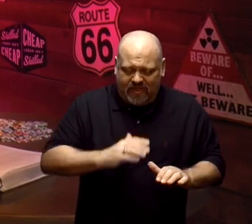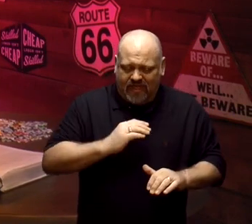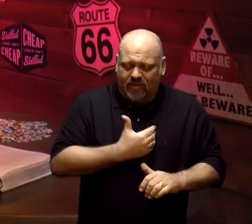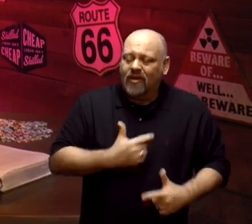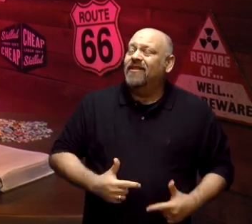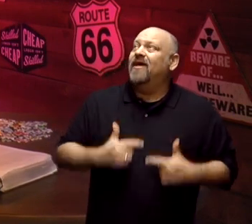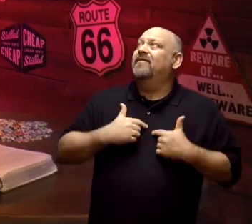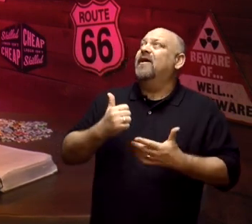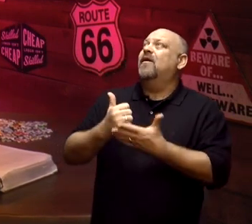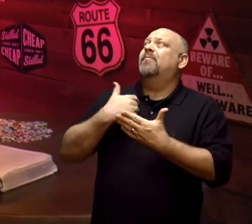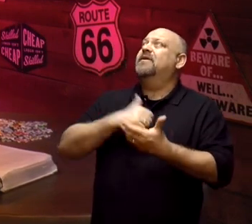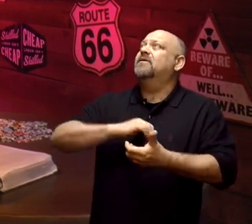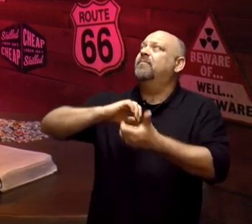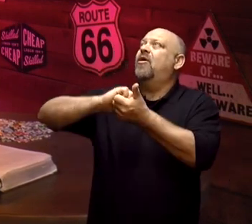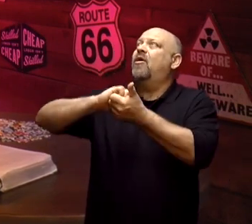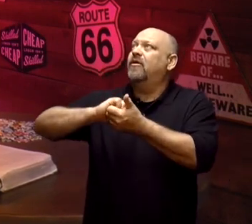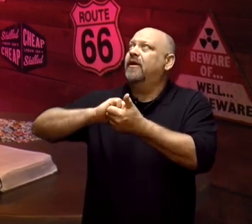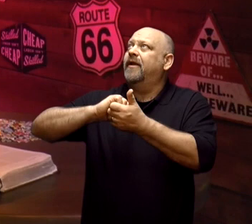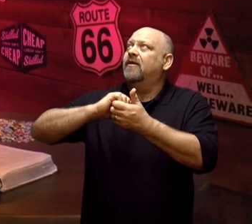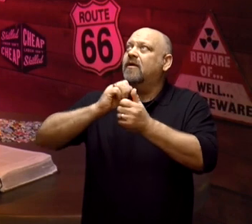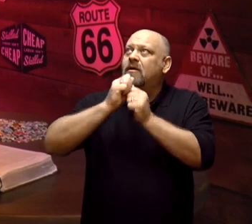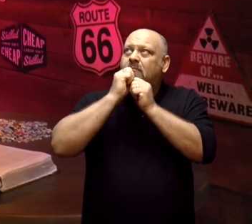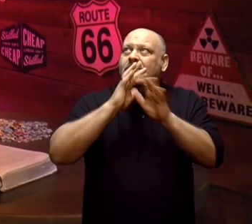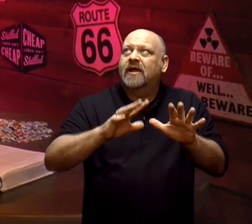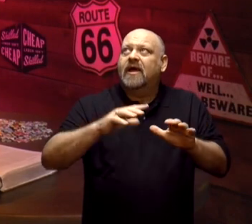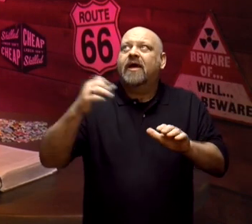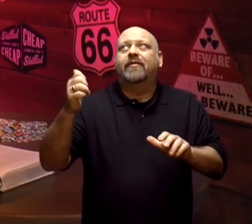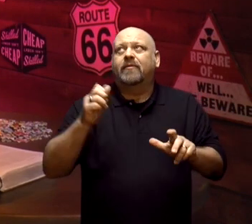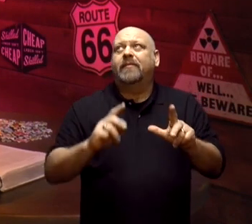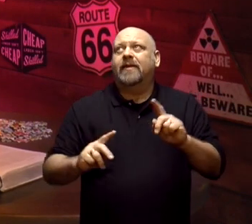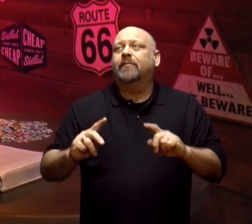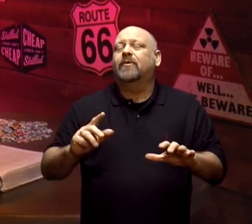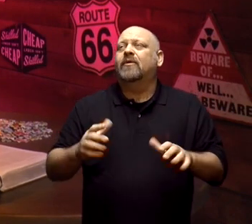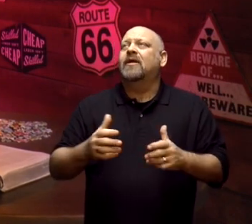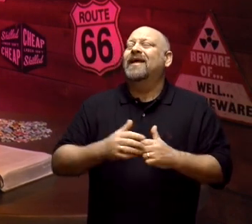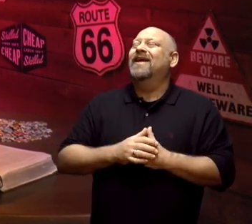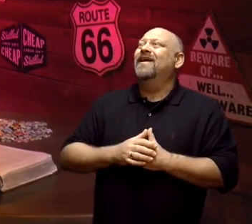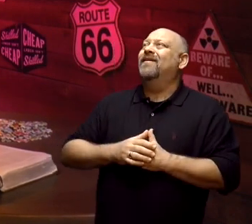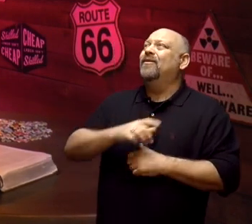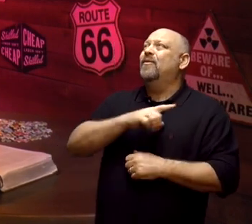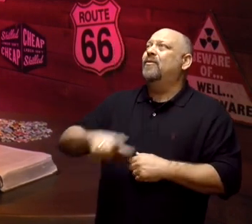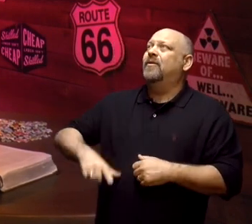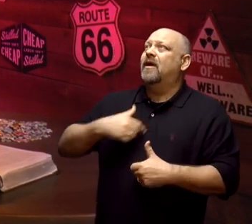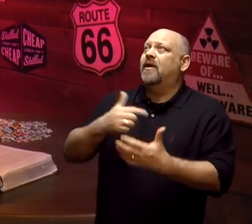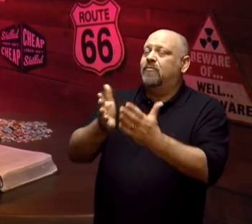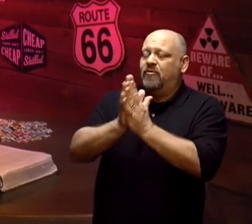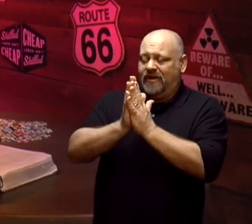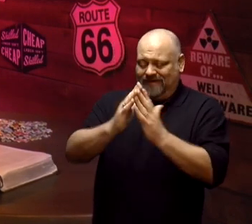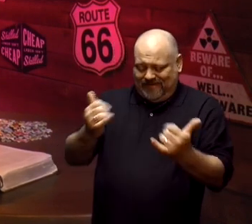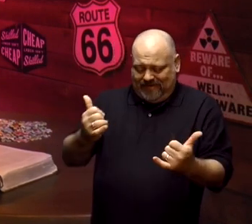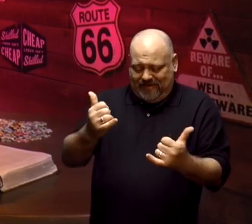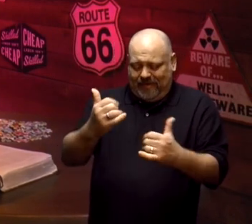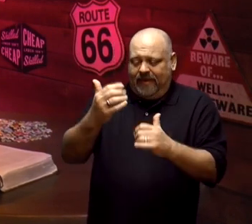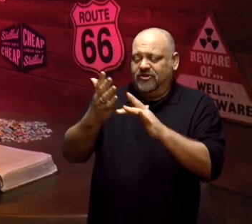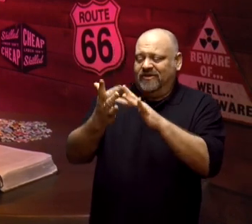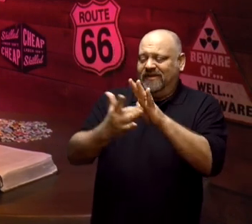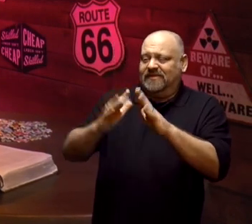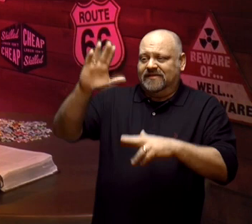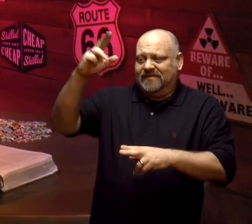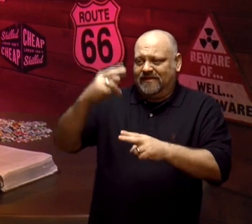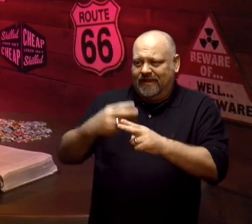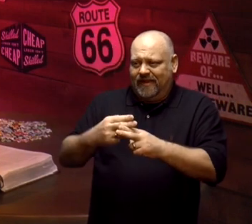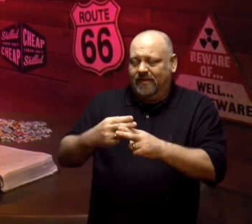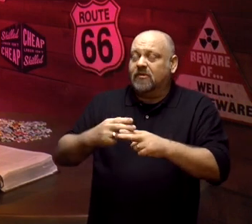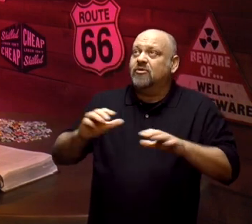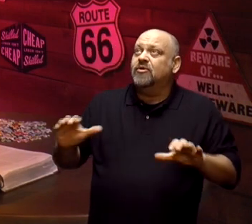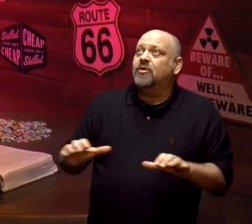partner with you in extending blessings to others. Lord, I pray today in the name of Jesus that in